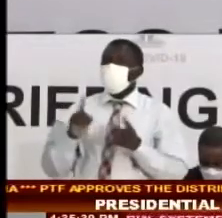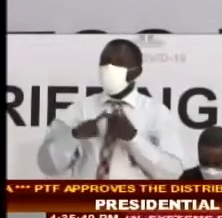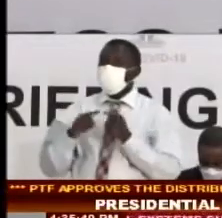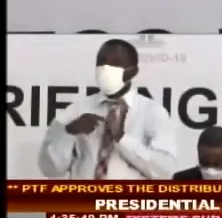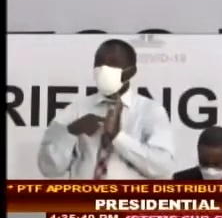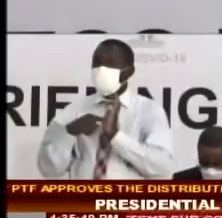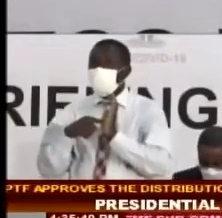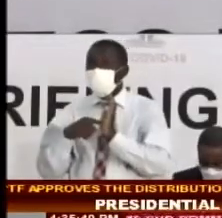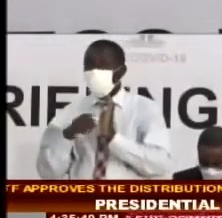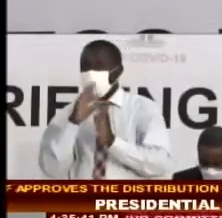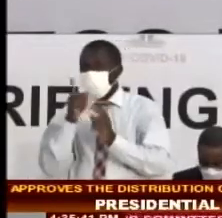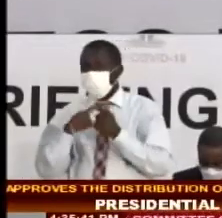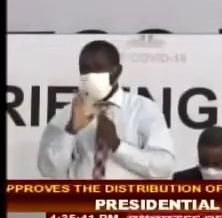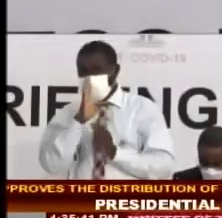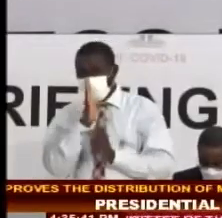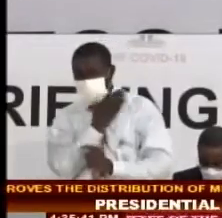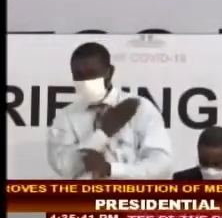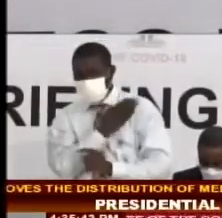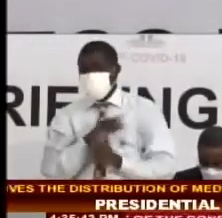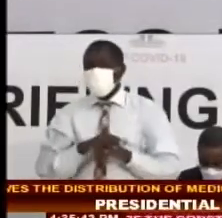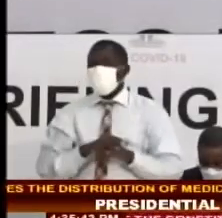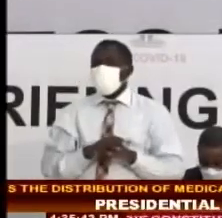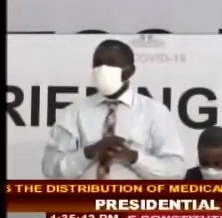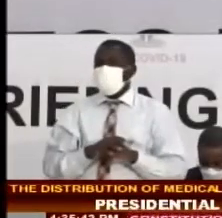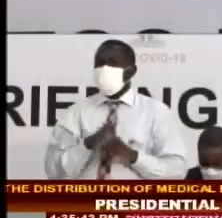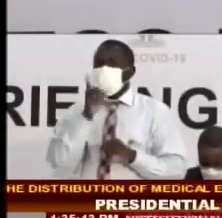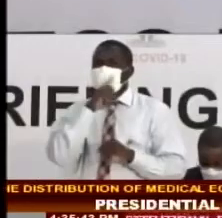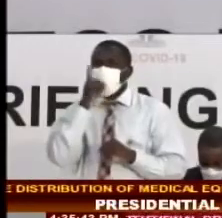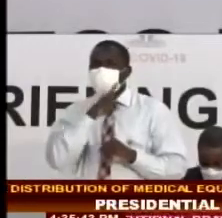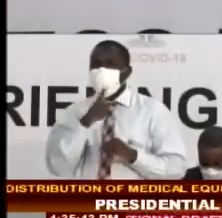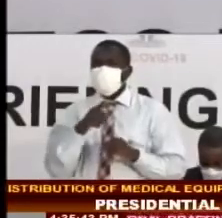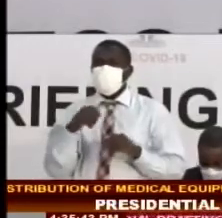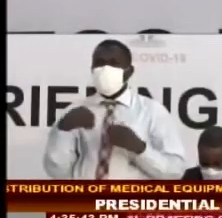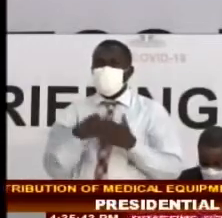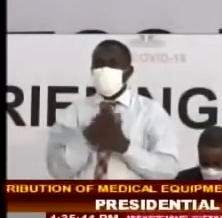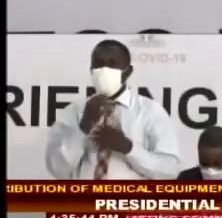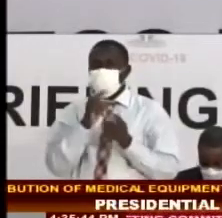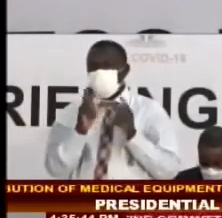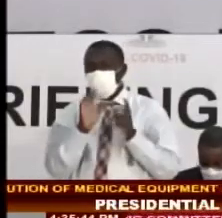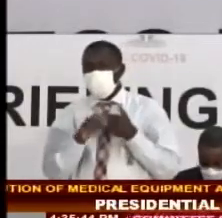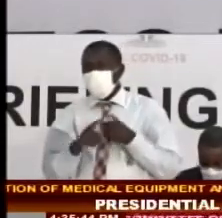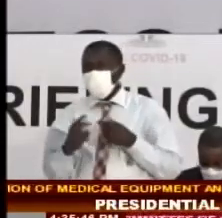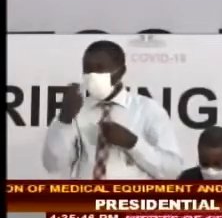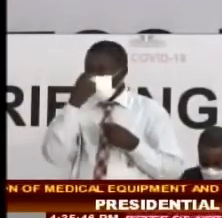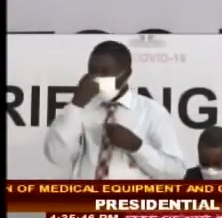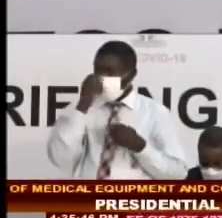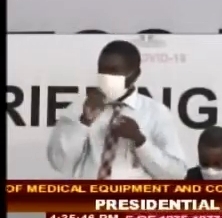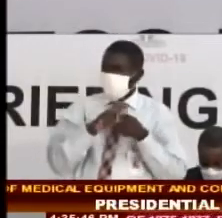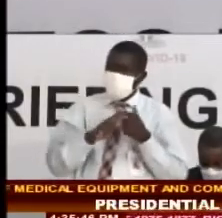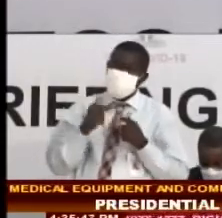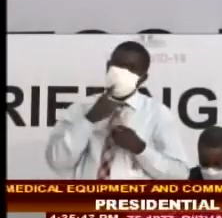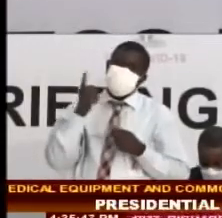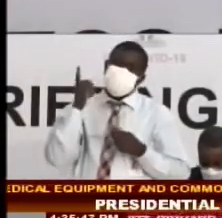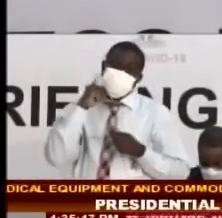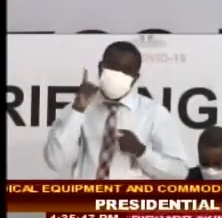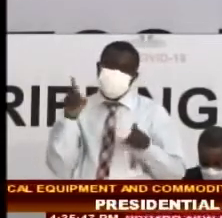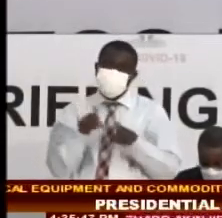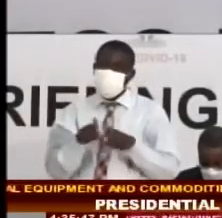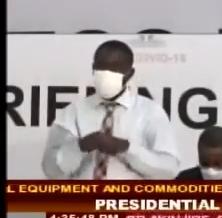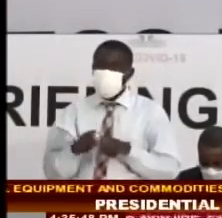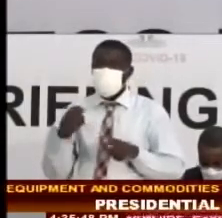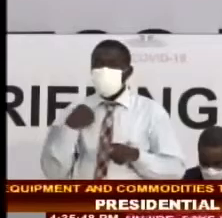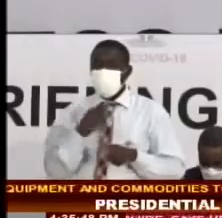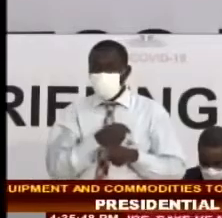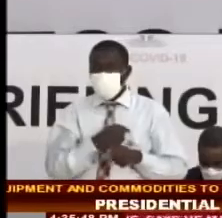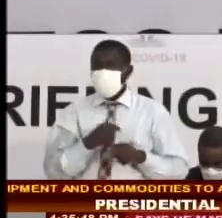news, and the need to reach those who are visually challenged or hearing impaired. We have